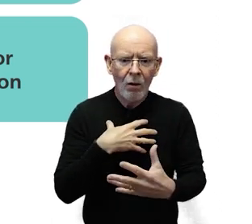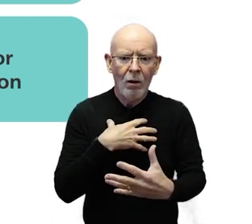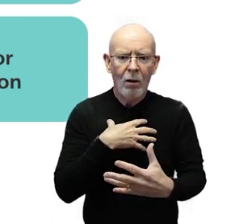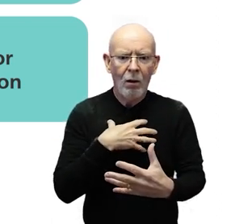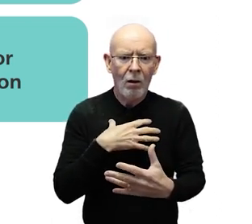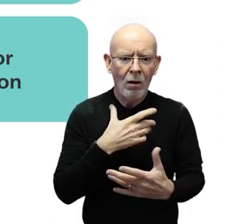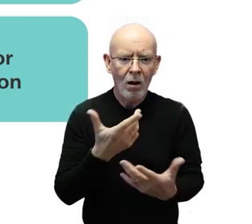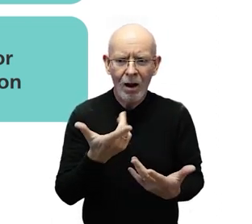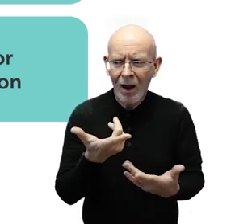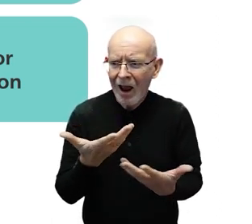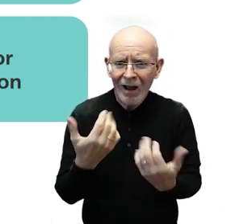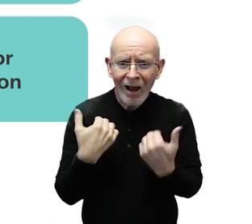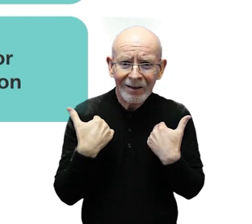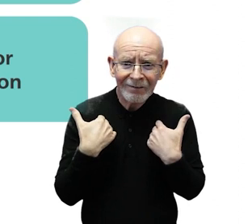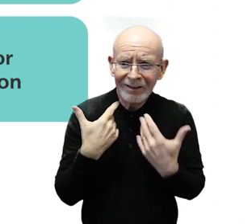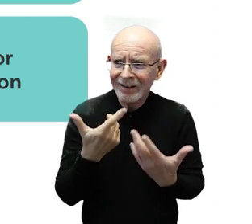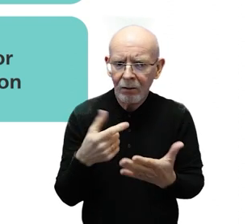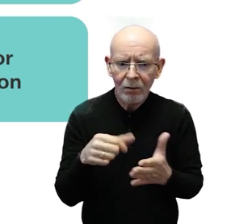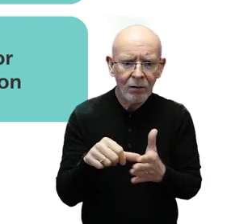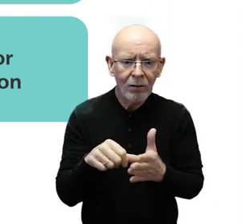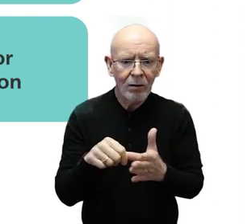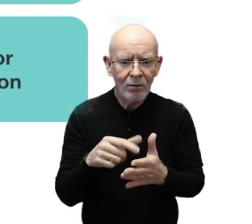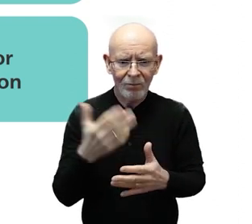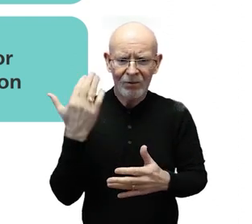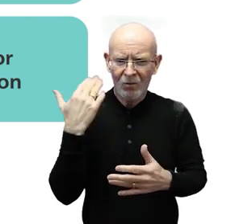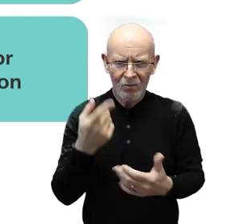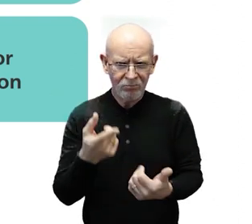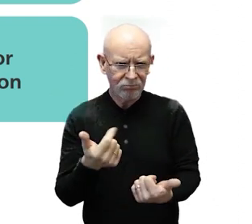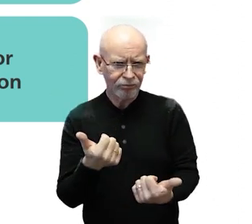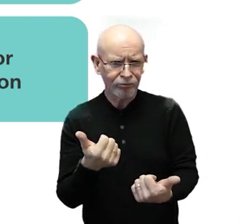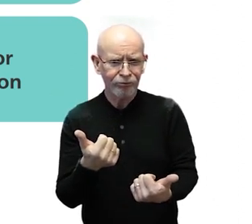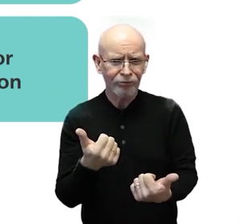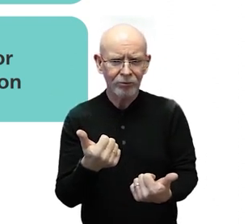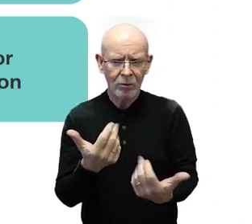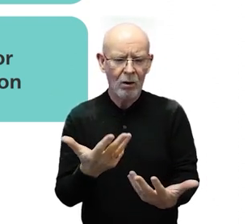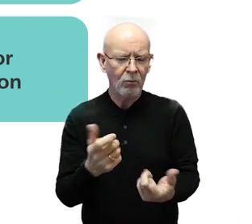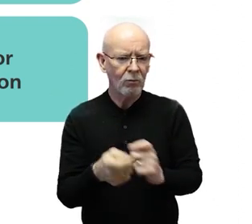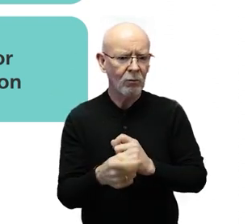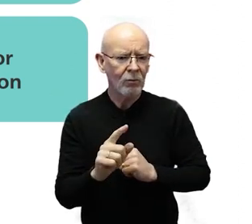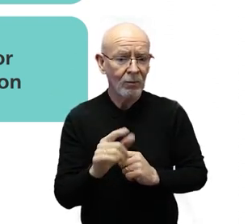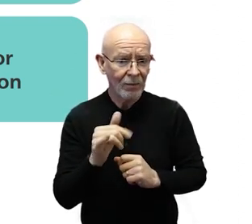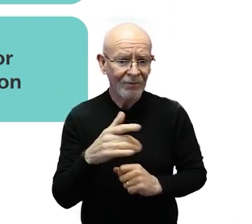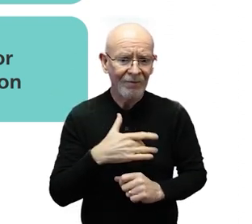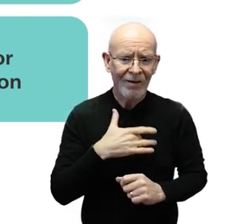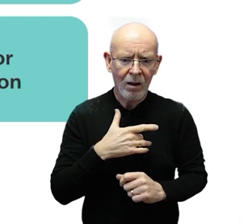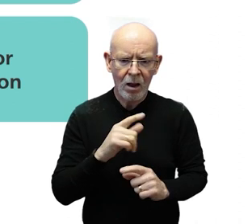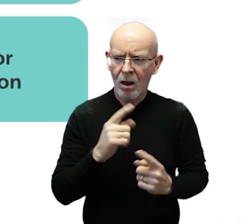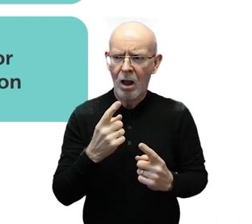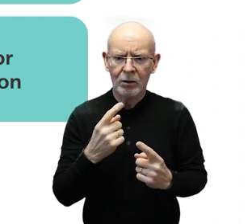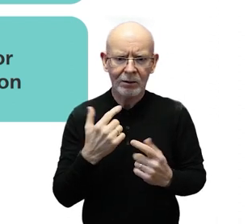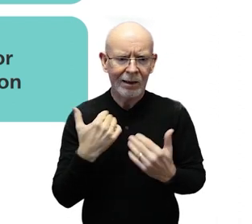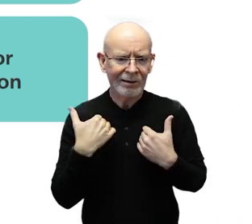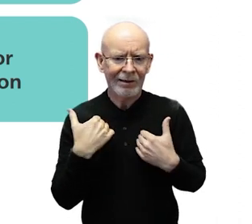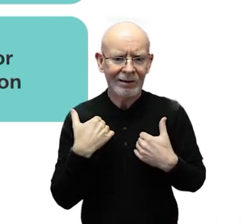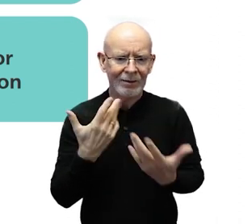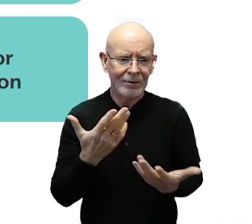feel breathless doing activities that previously wouldn't have made you breathless. And you may feel that you are unable to